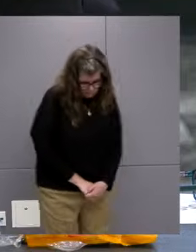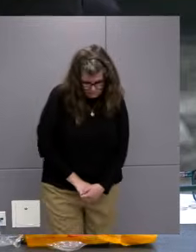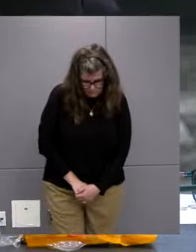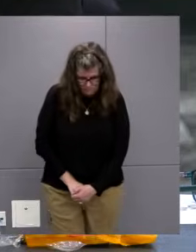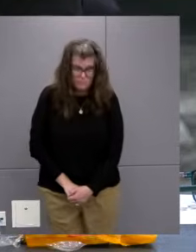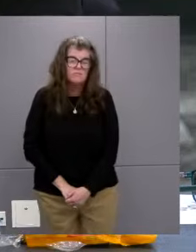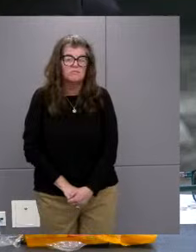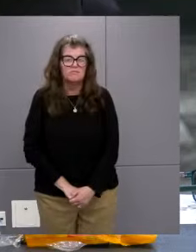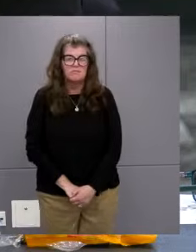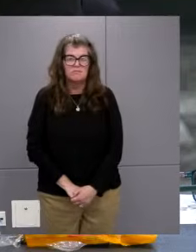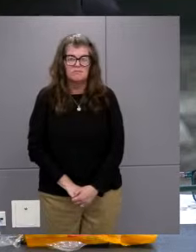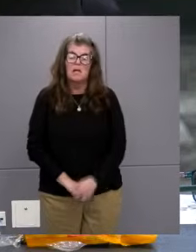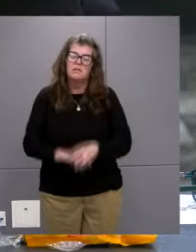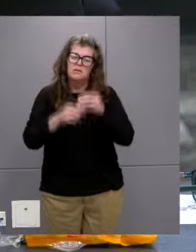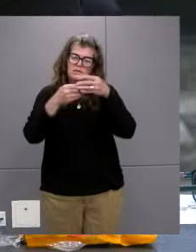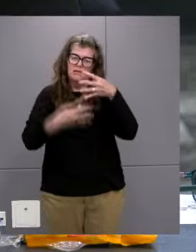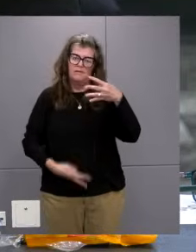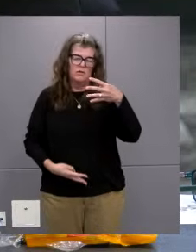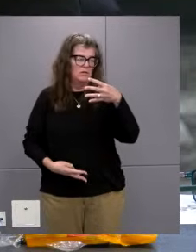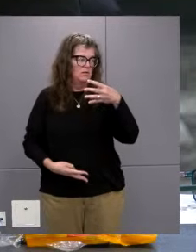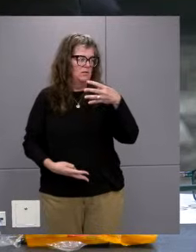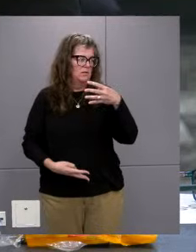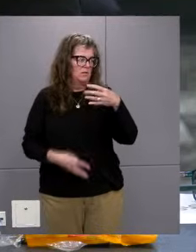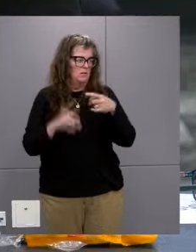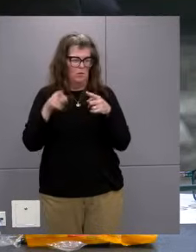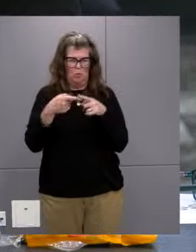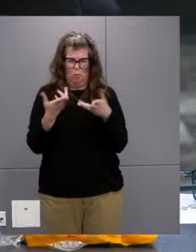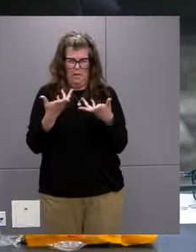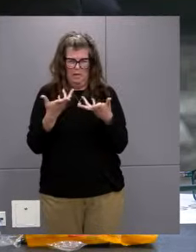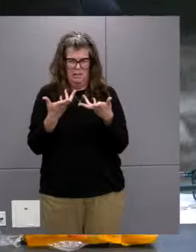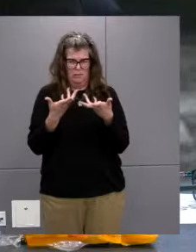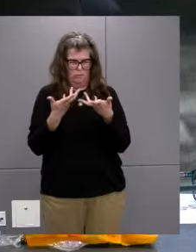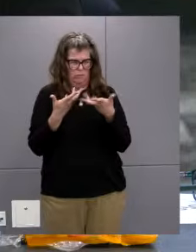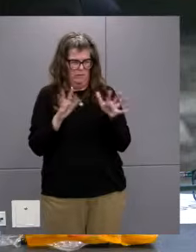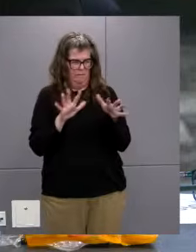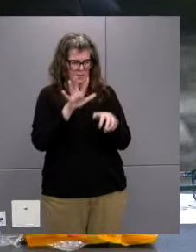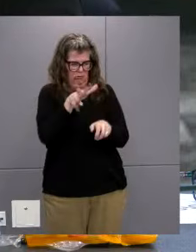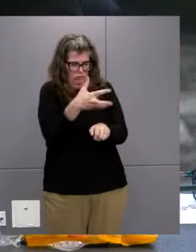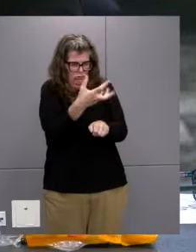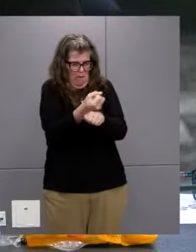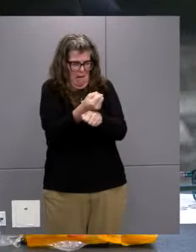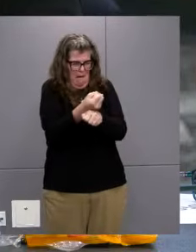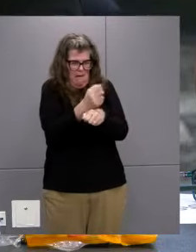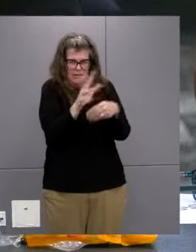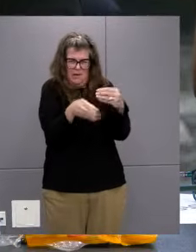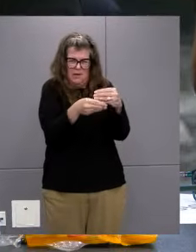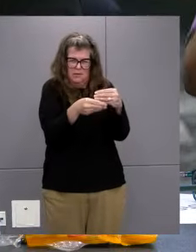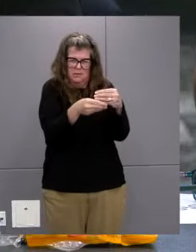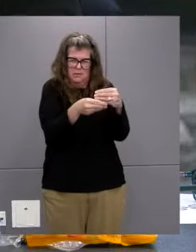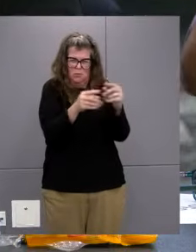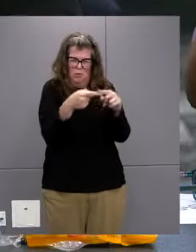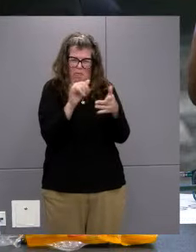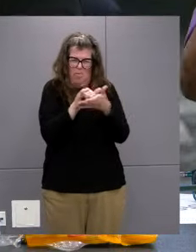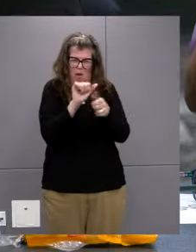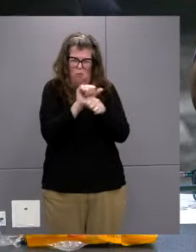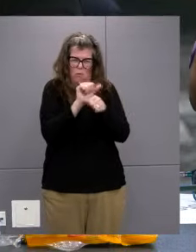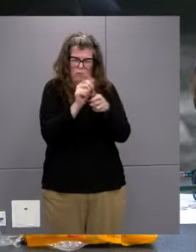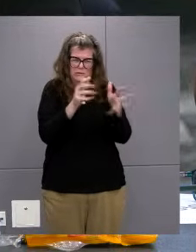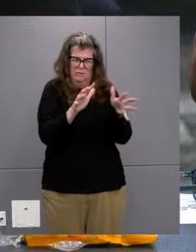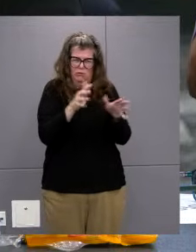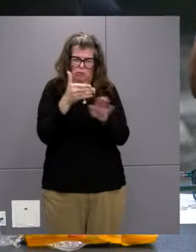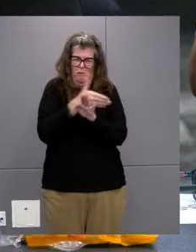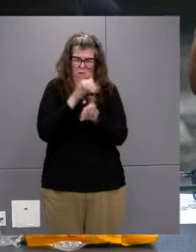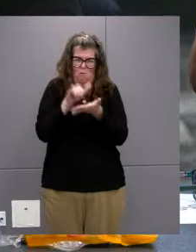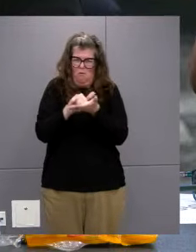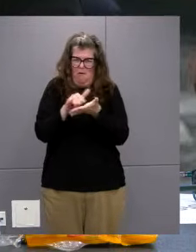there are several. When was the work done? When was the lock added? Because it's my understanding that prior to the lock being